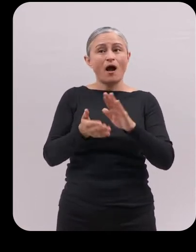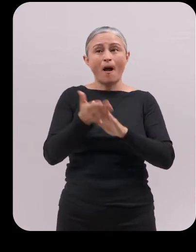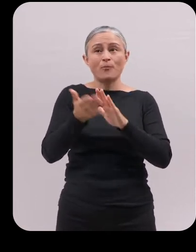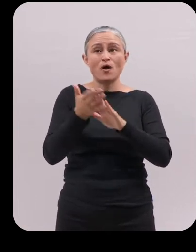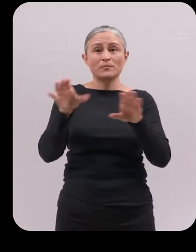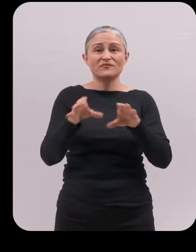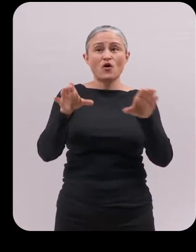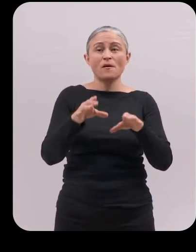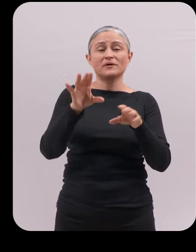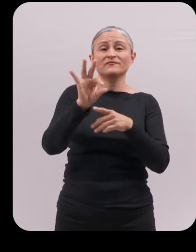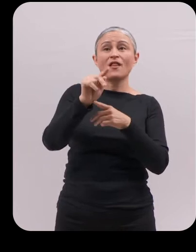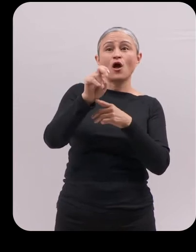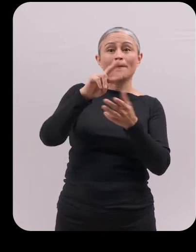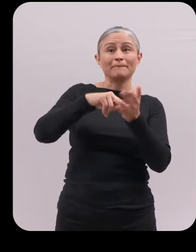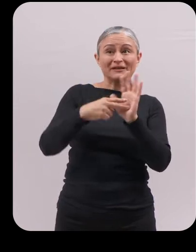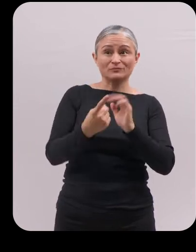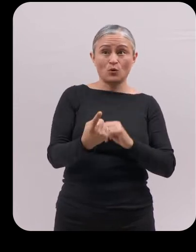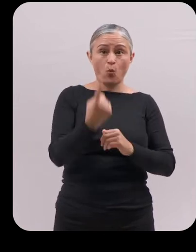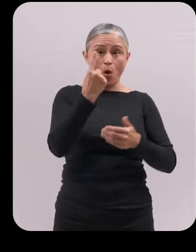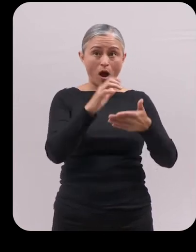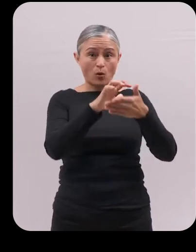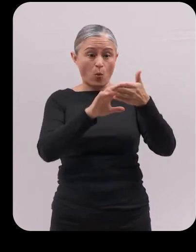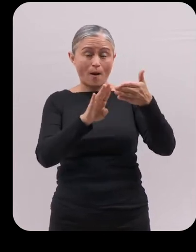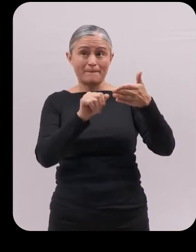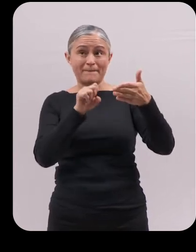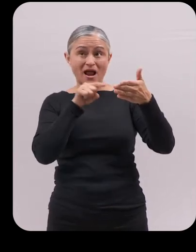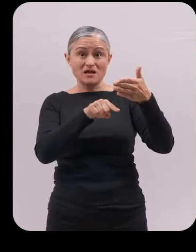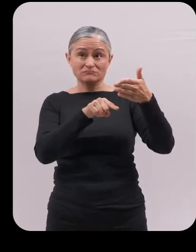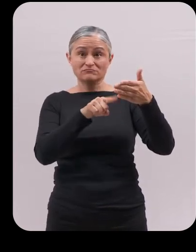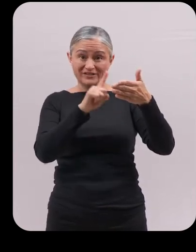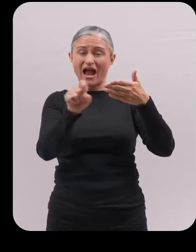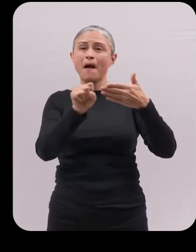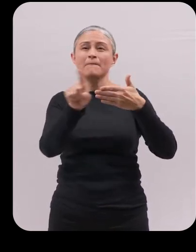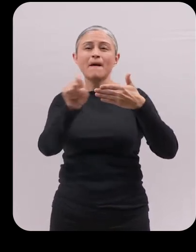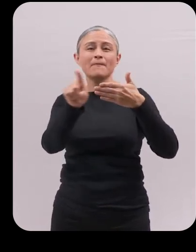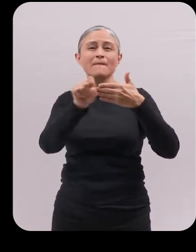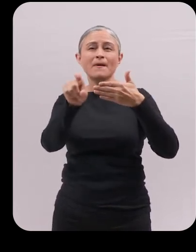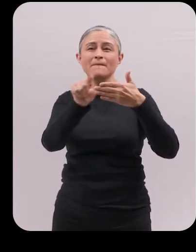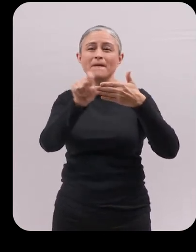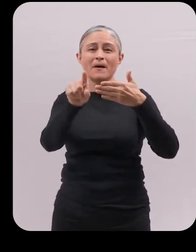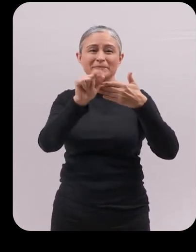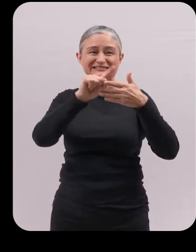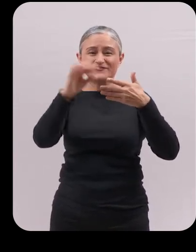code base helps you ship AI features like text generation,